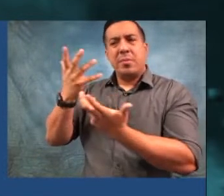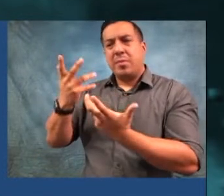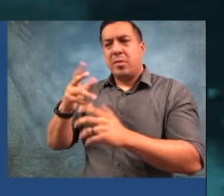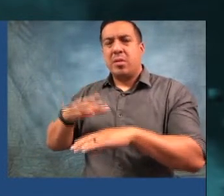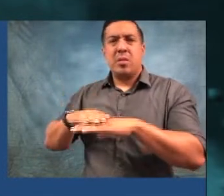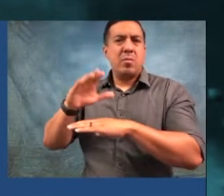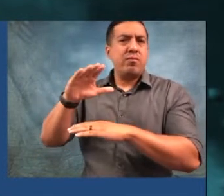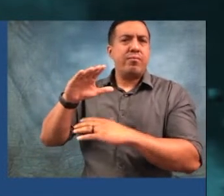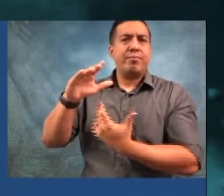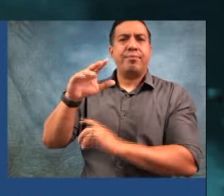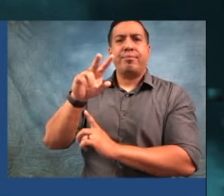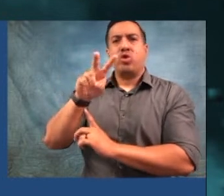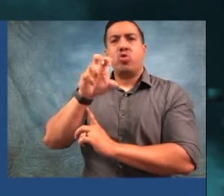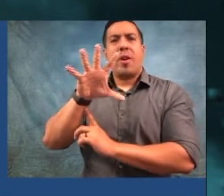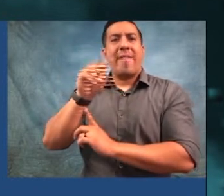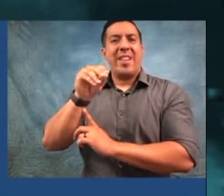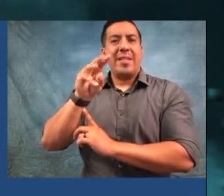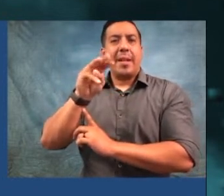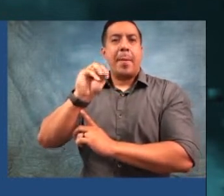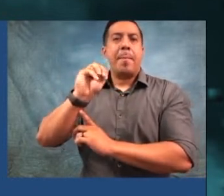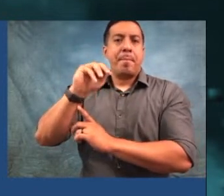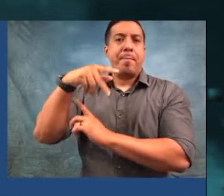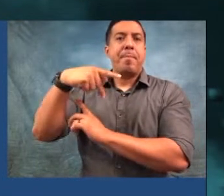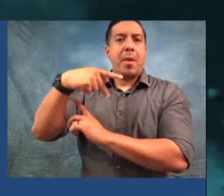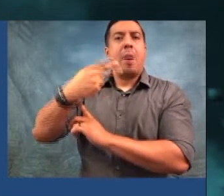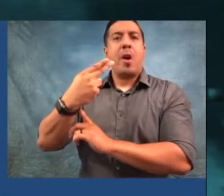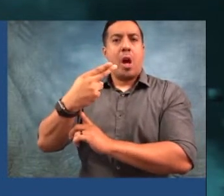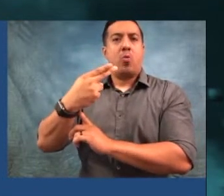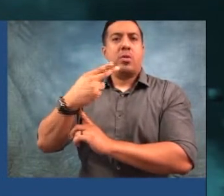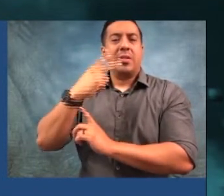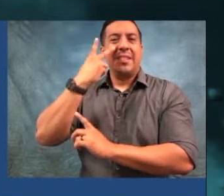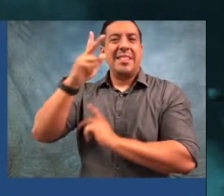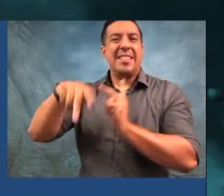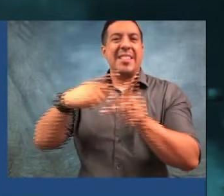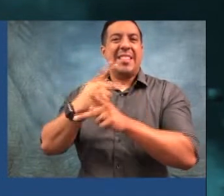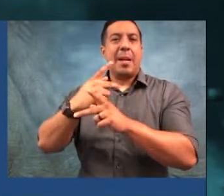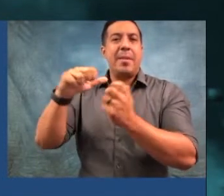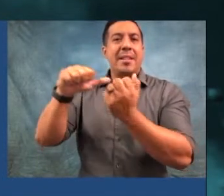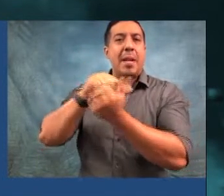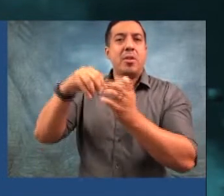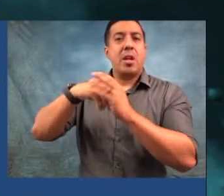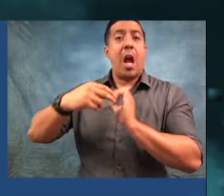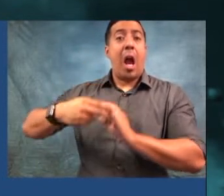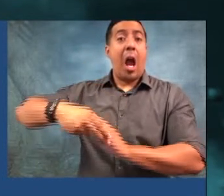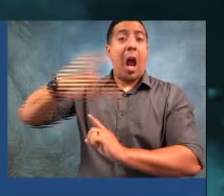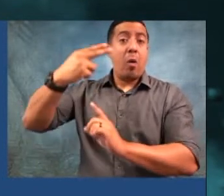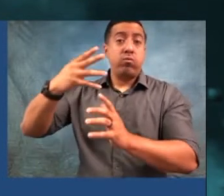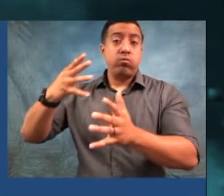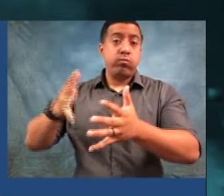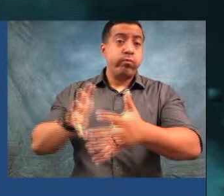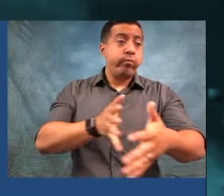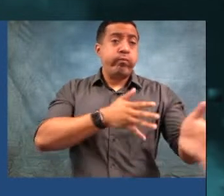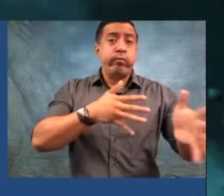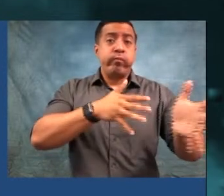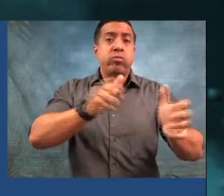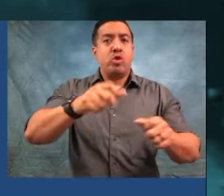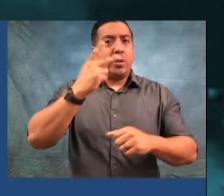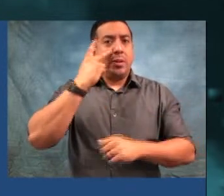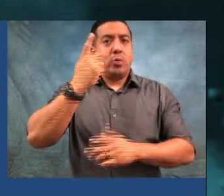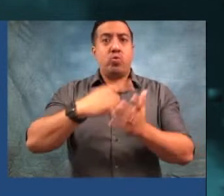about 150 miles per hour. So you can see the kind of damage that these type of high winds can